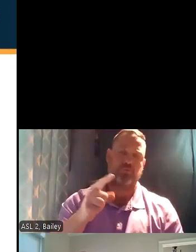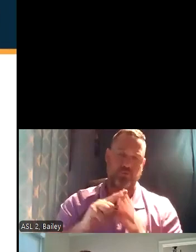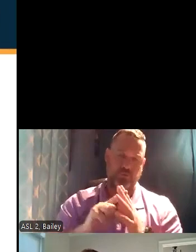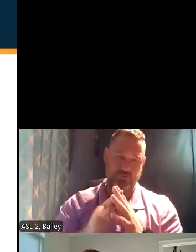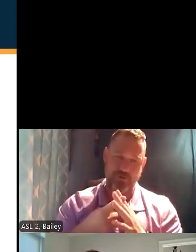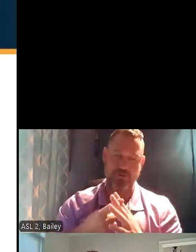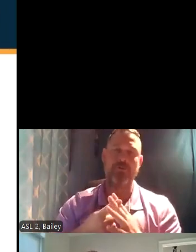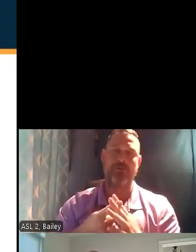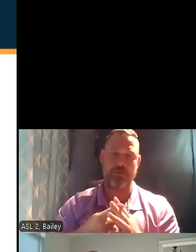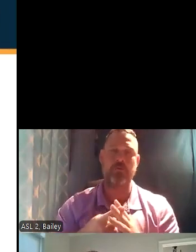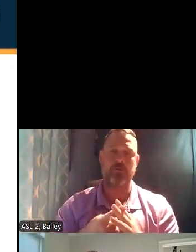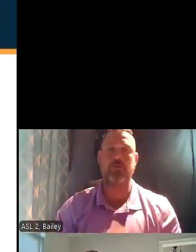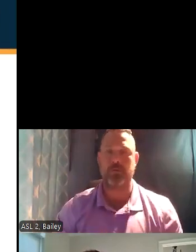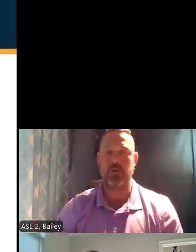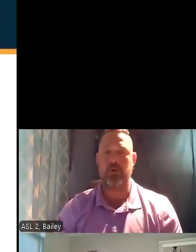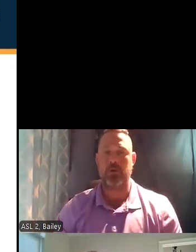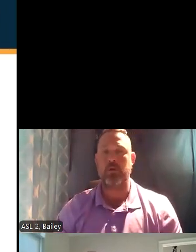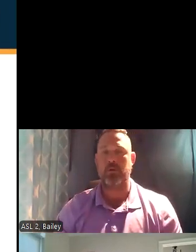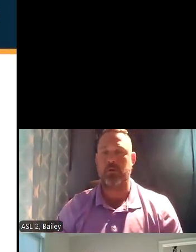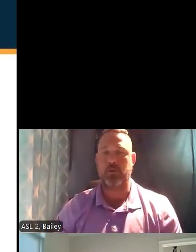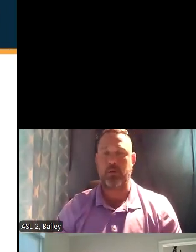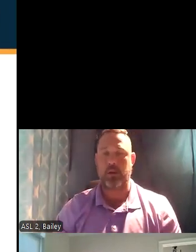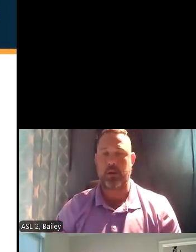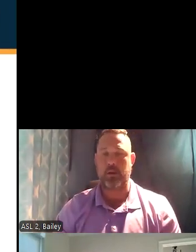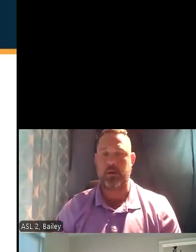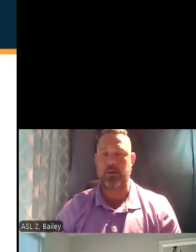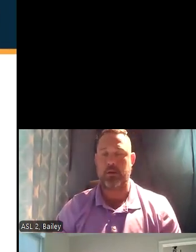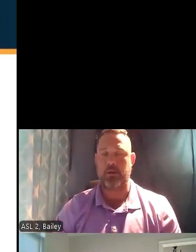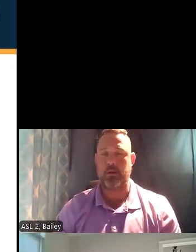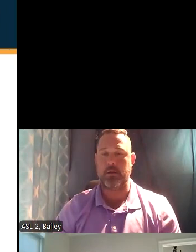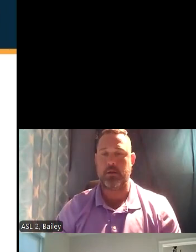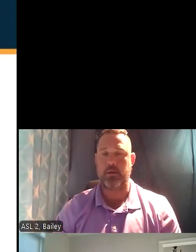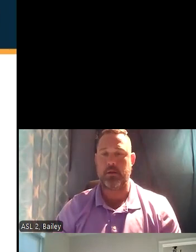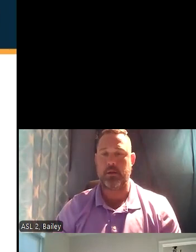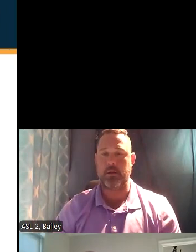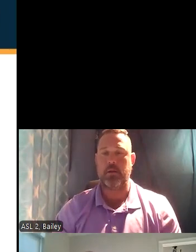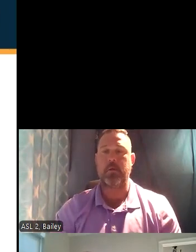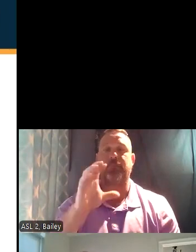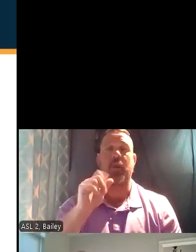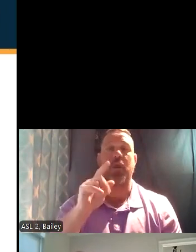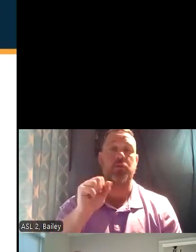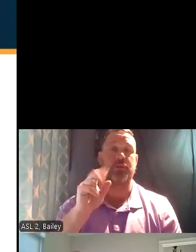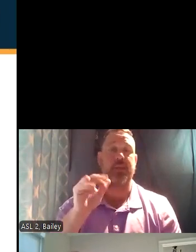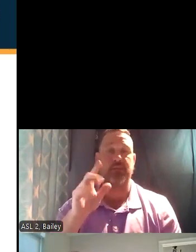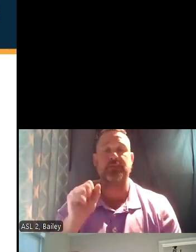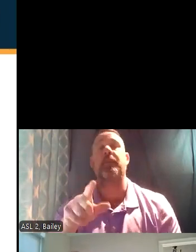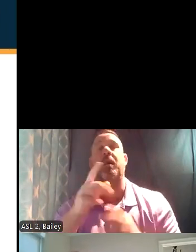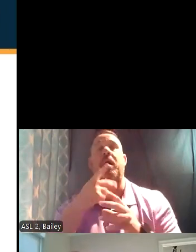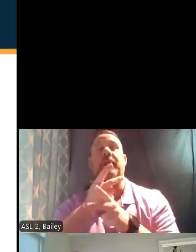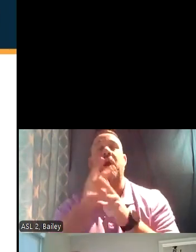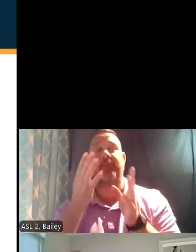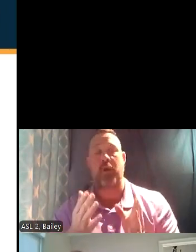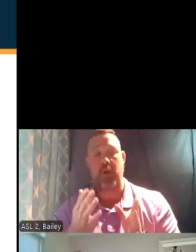in the room. Thanks for being in person. Hi, I'm Carlos Olivas. I am the caregiver